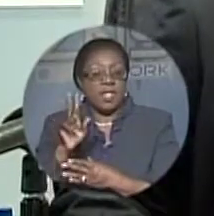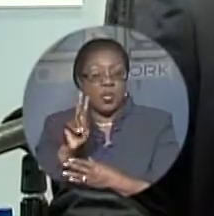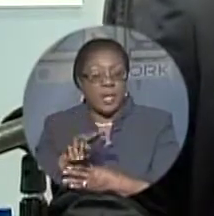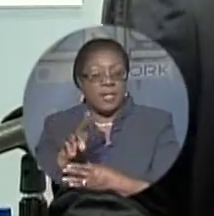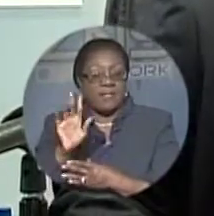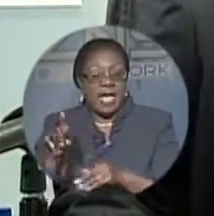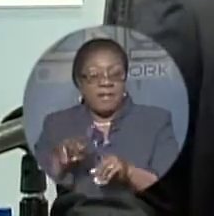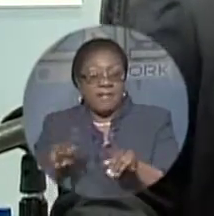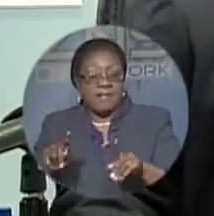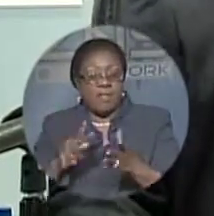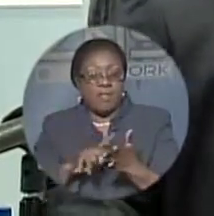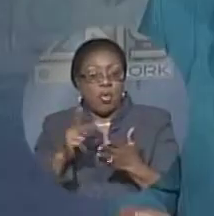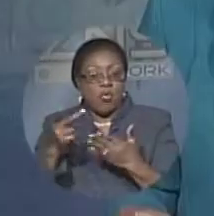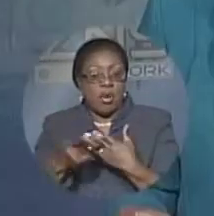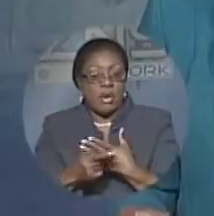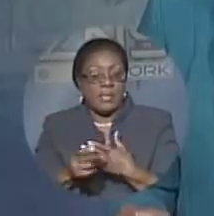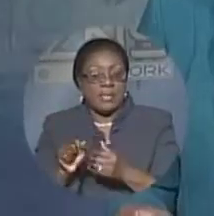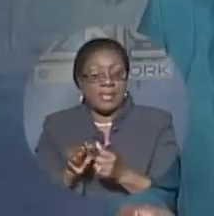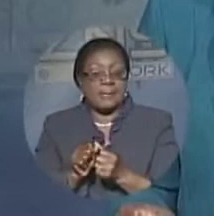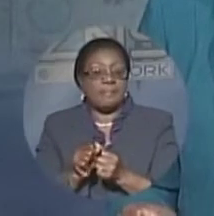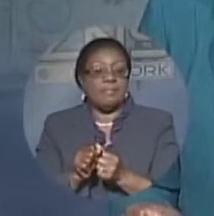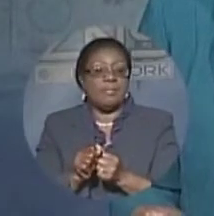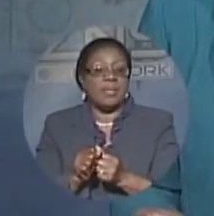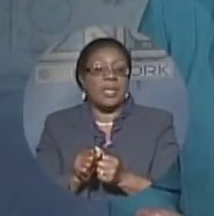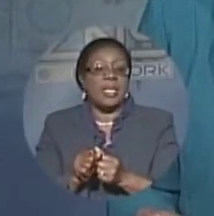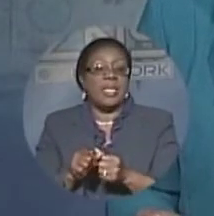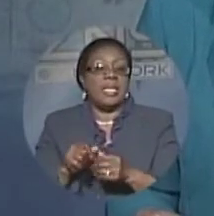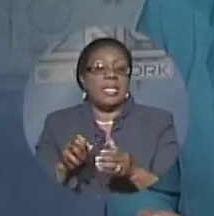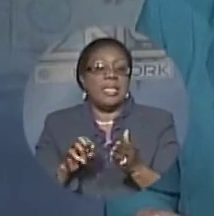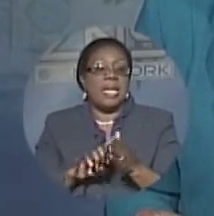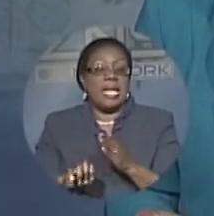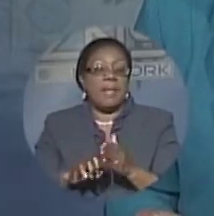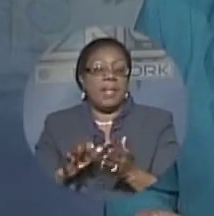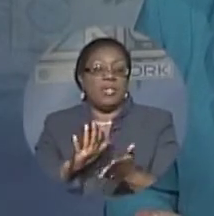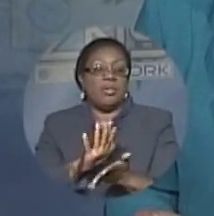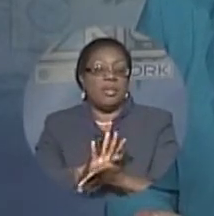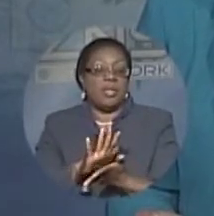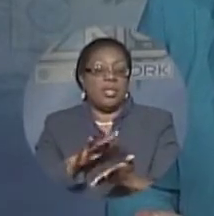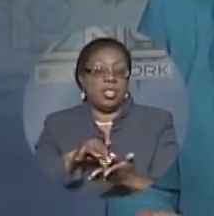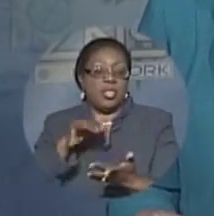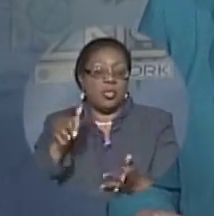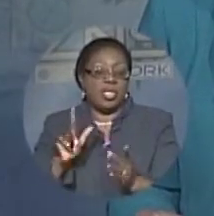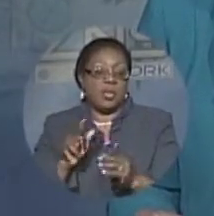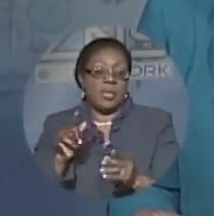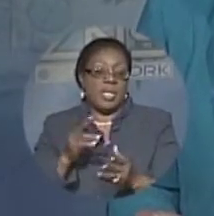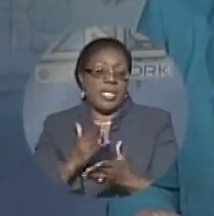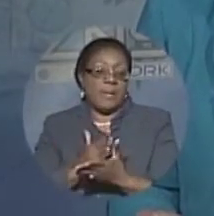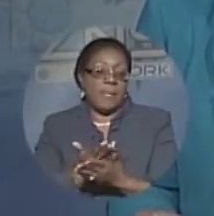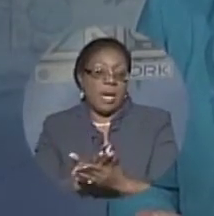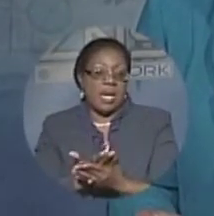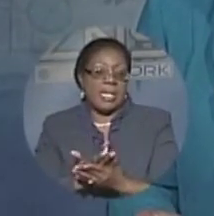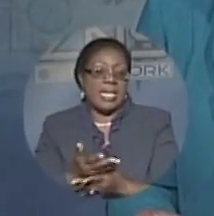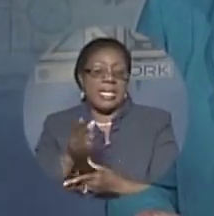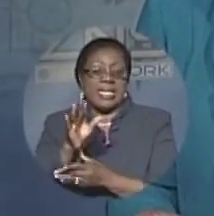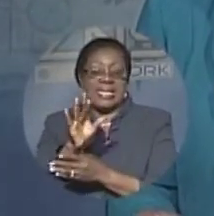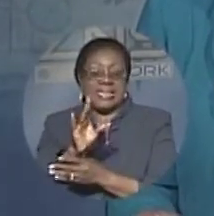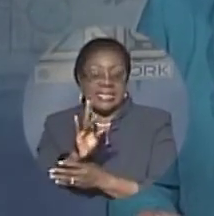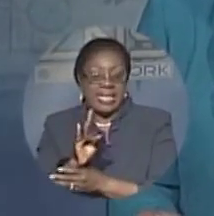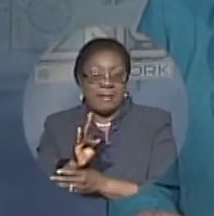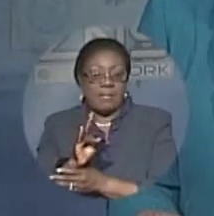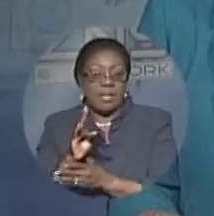25 different programs. Now, the elementary students will participate in an abbreviated 7-week